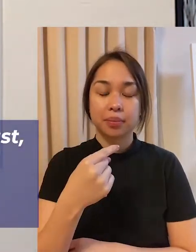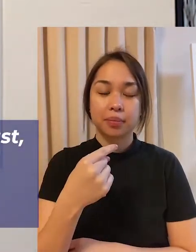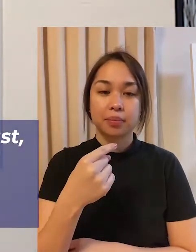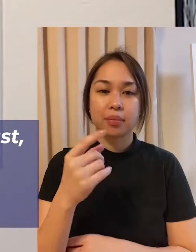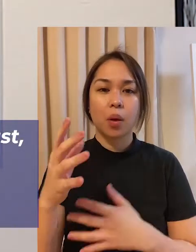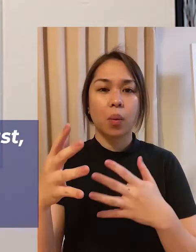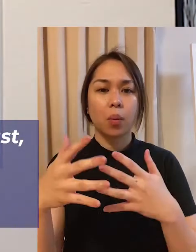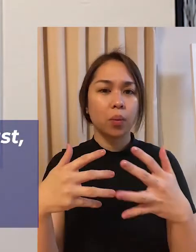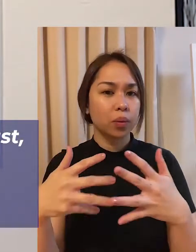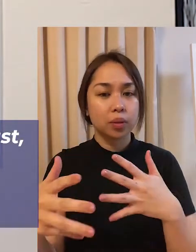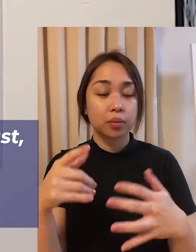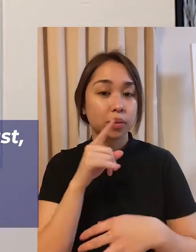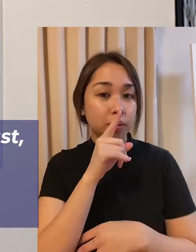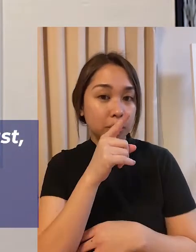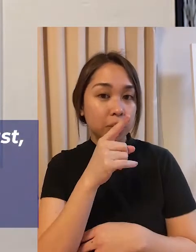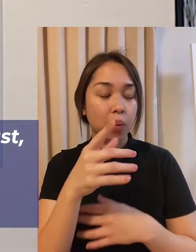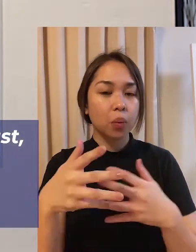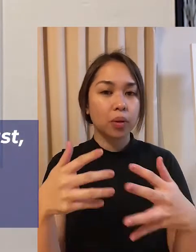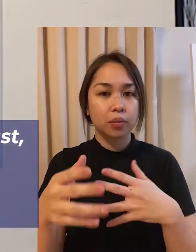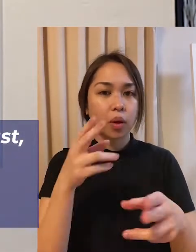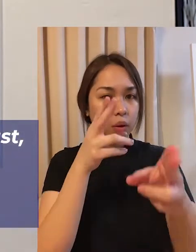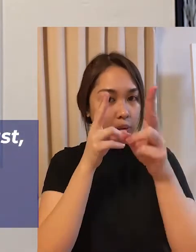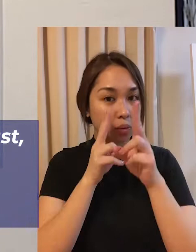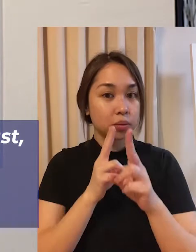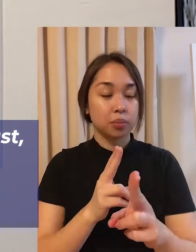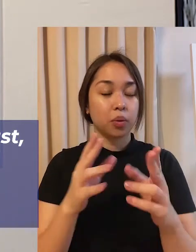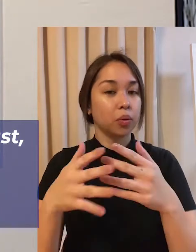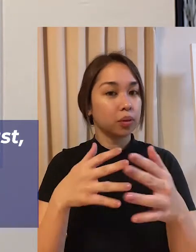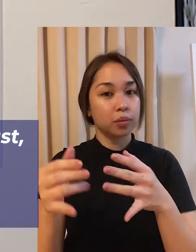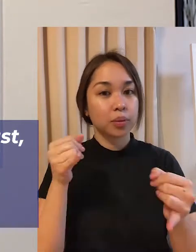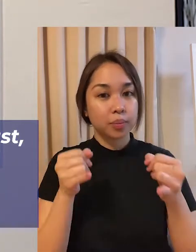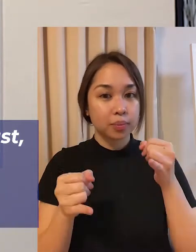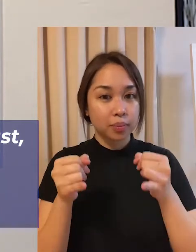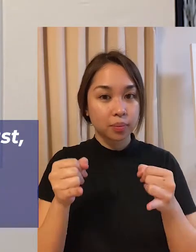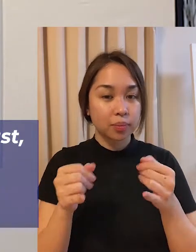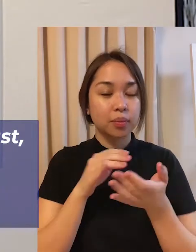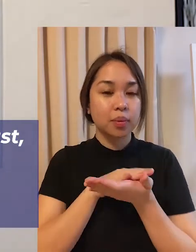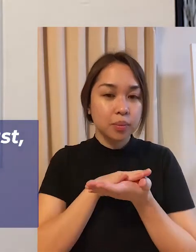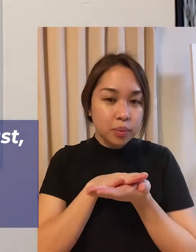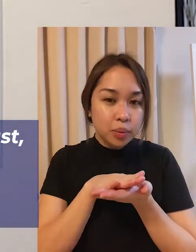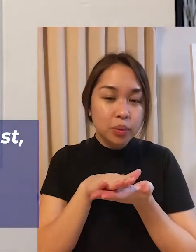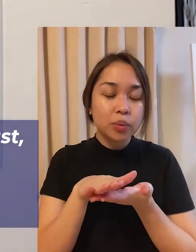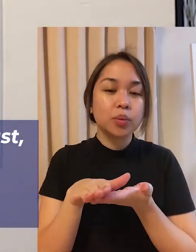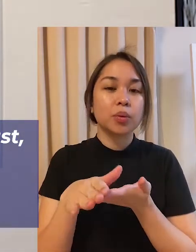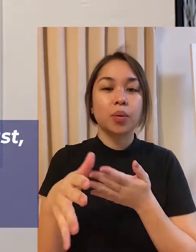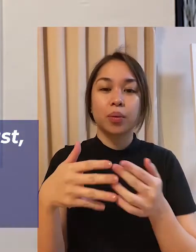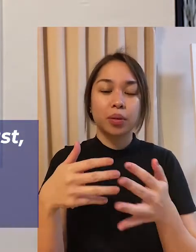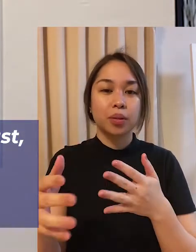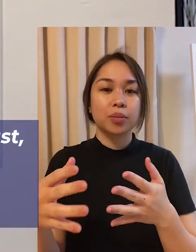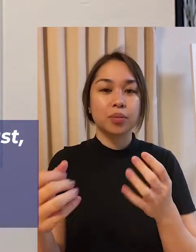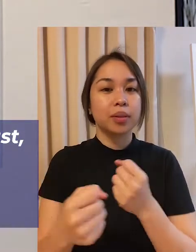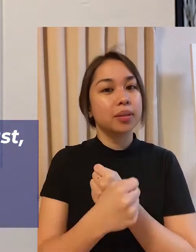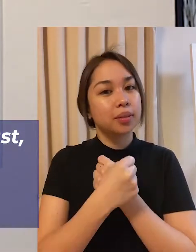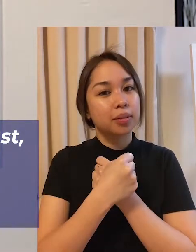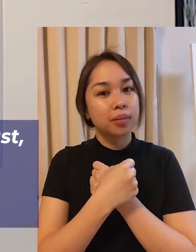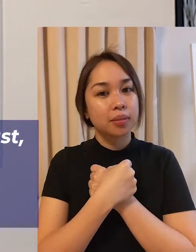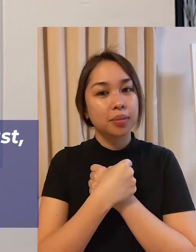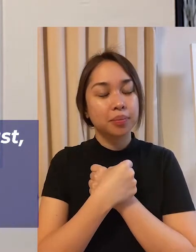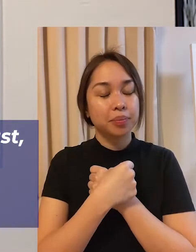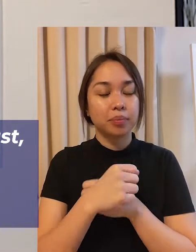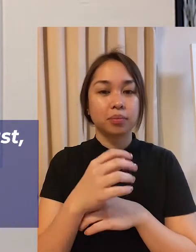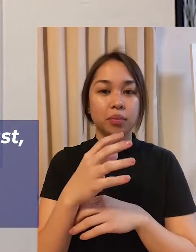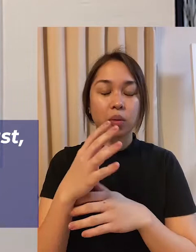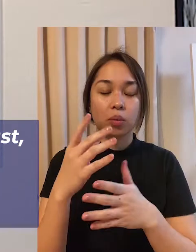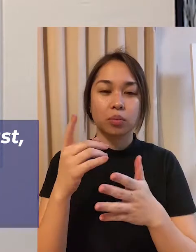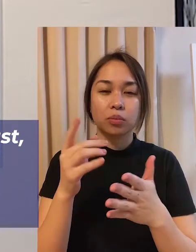is honorable, whatever is just, whatever is pure, whatever is lovely, whatever is commendable,